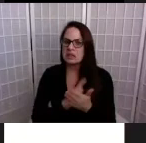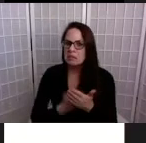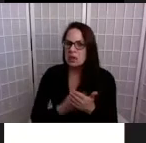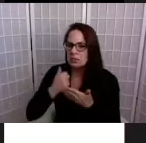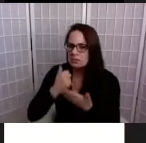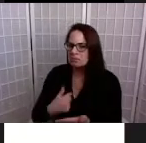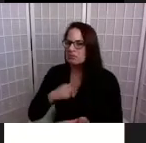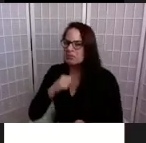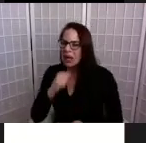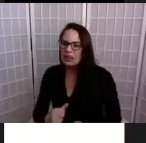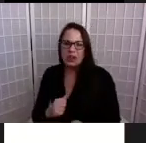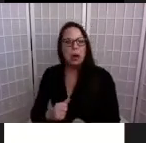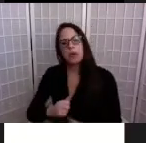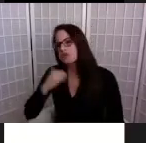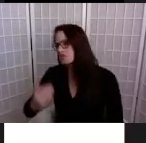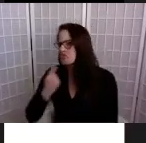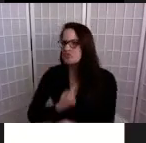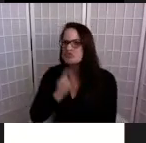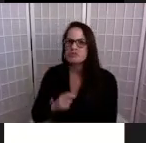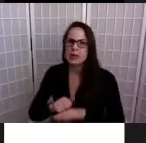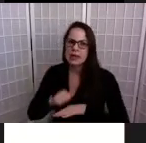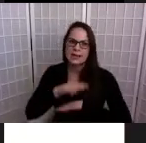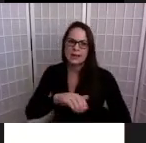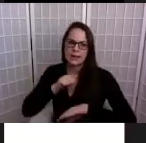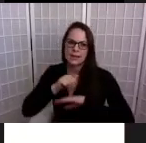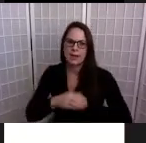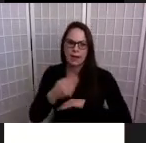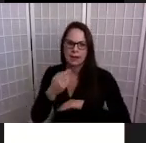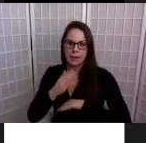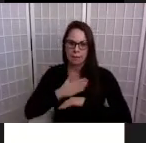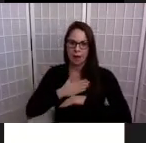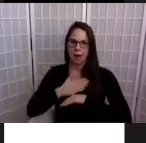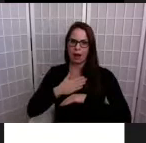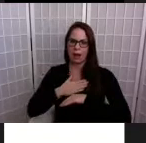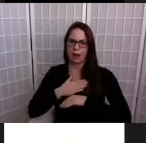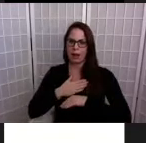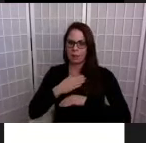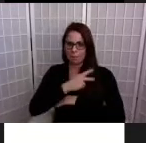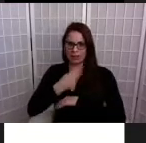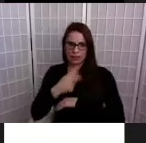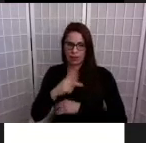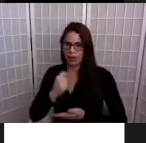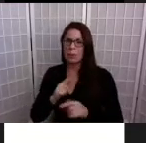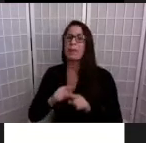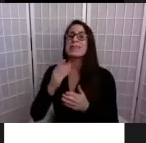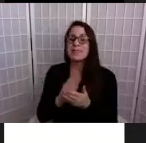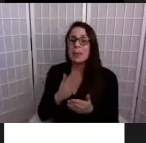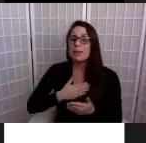send all my osteoarthritic patients for therapy, but it is something that some patients find